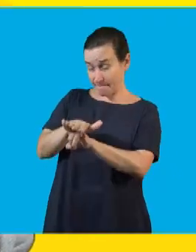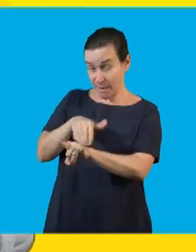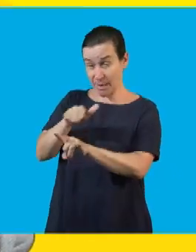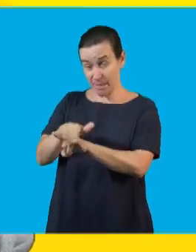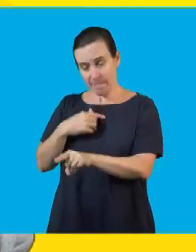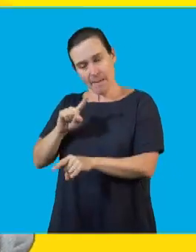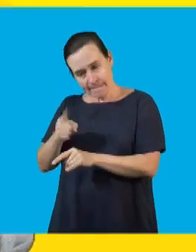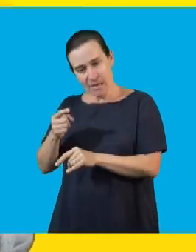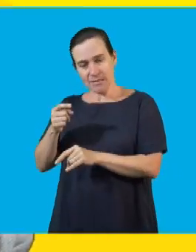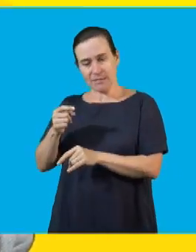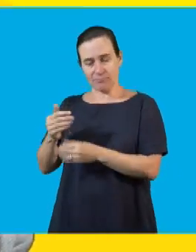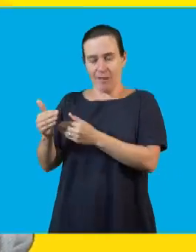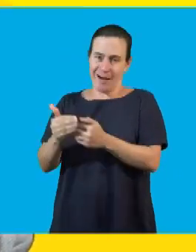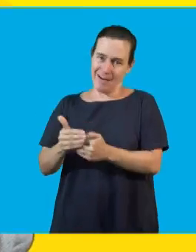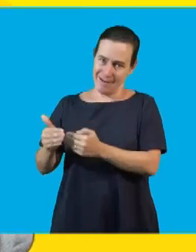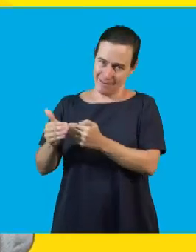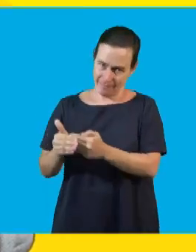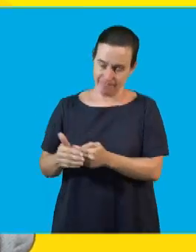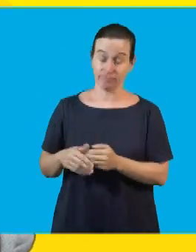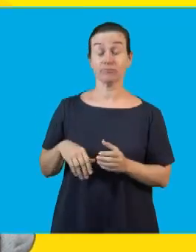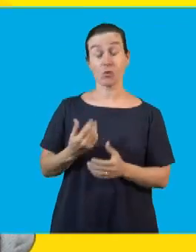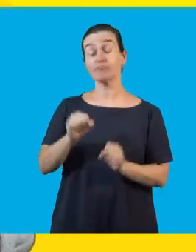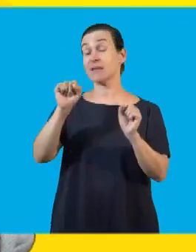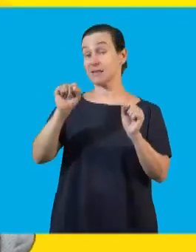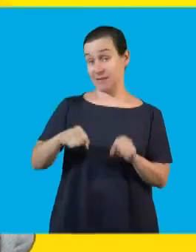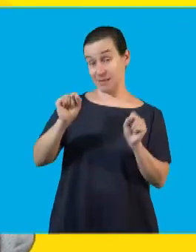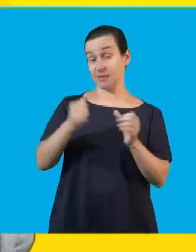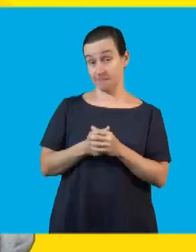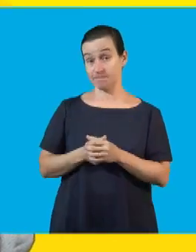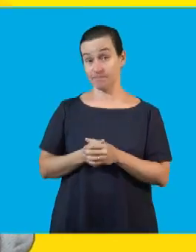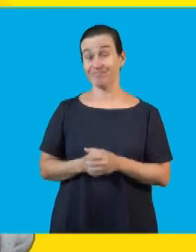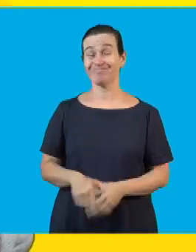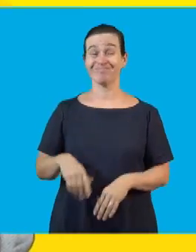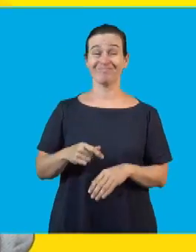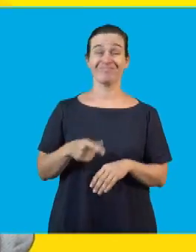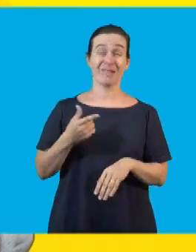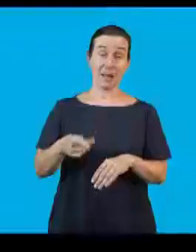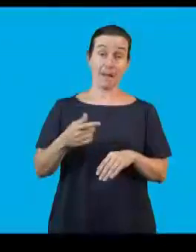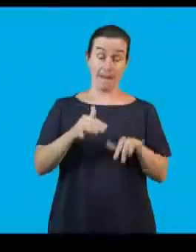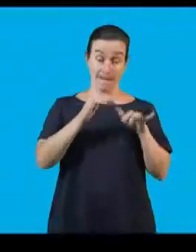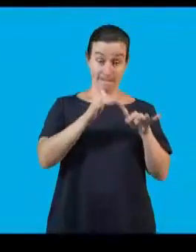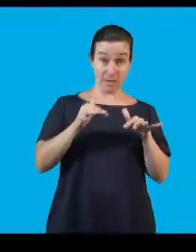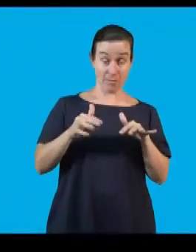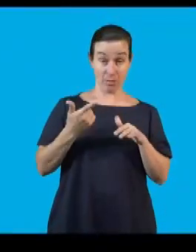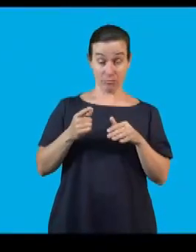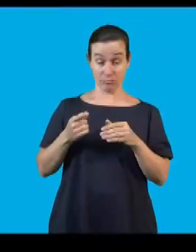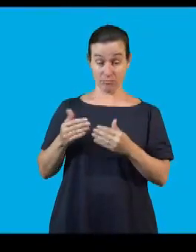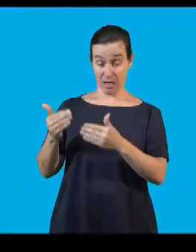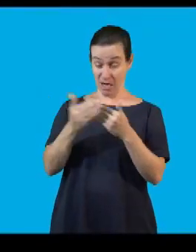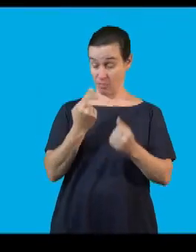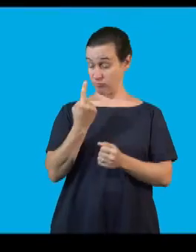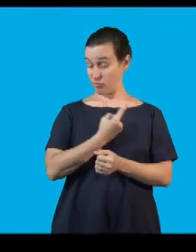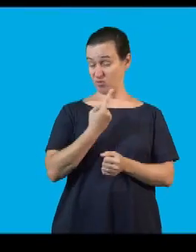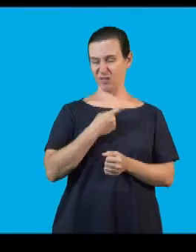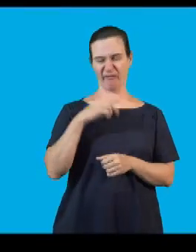need to understand there's care that is needed. Or yes, the comment being made is that people often take care of their